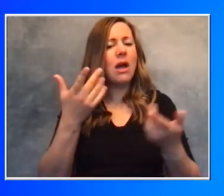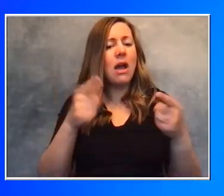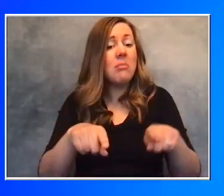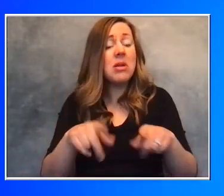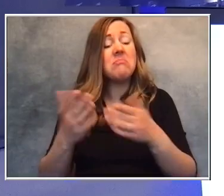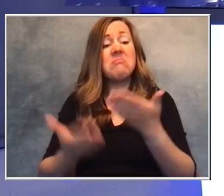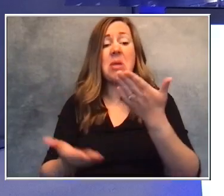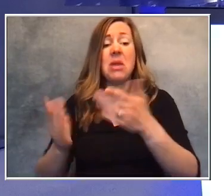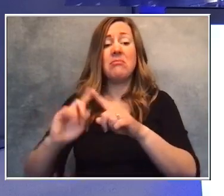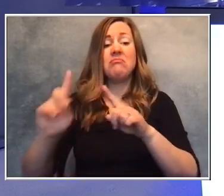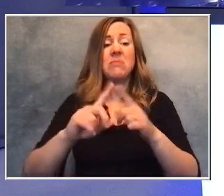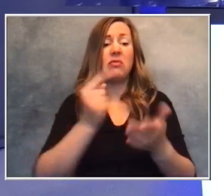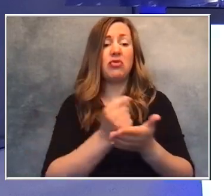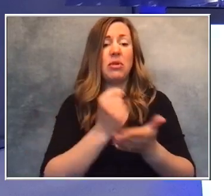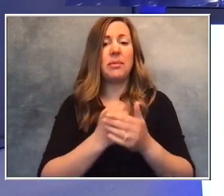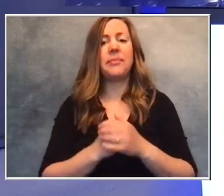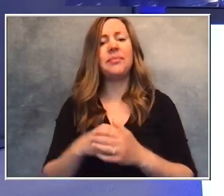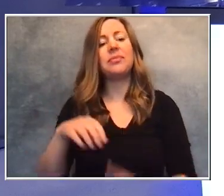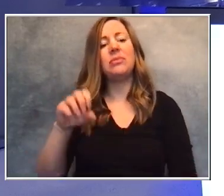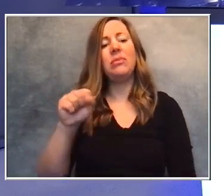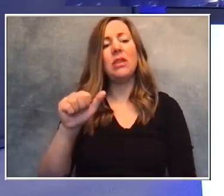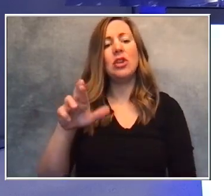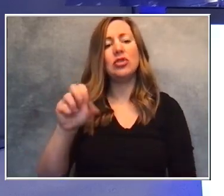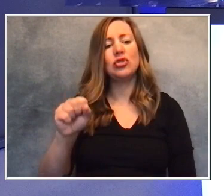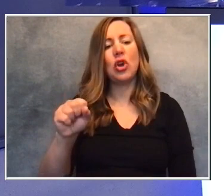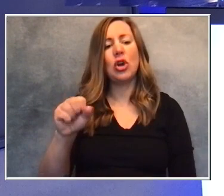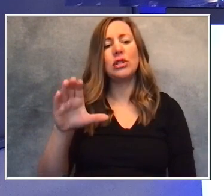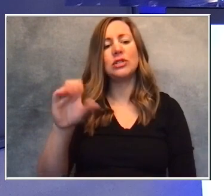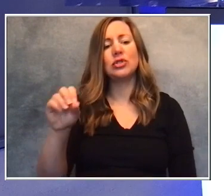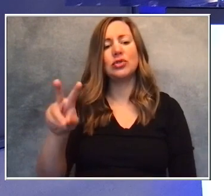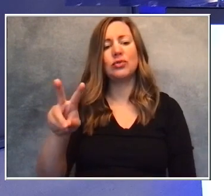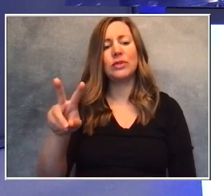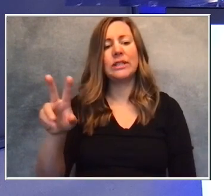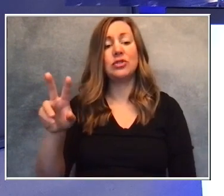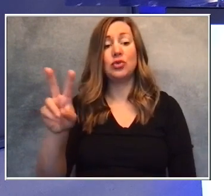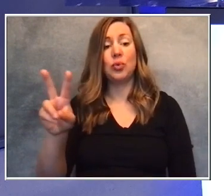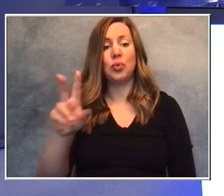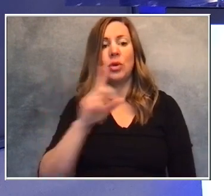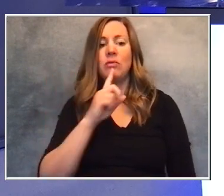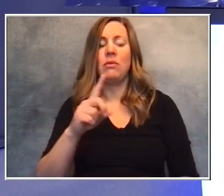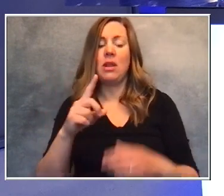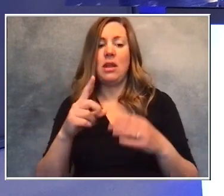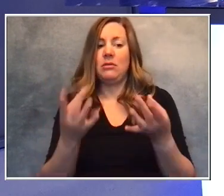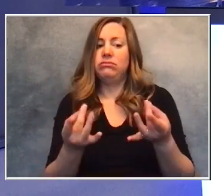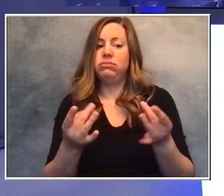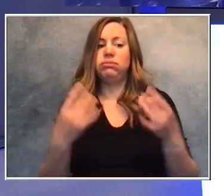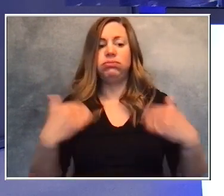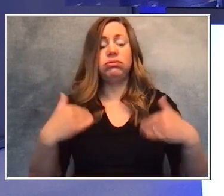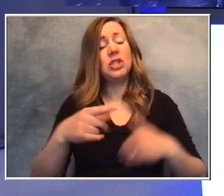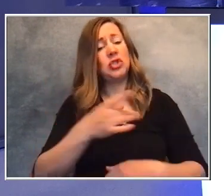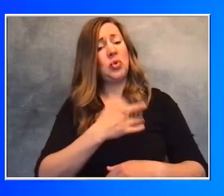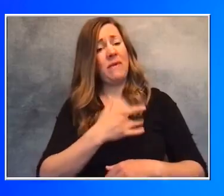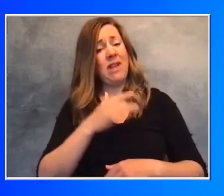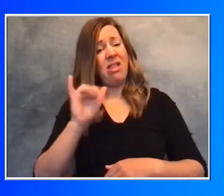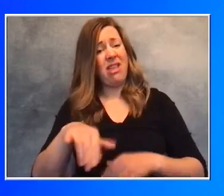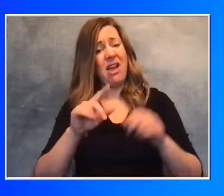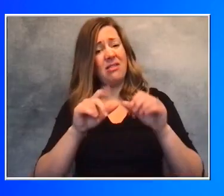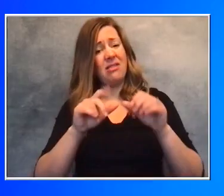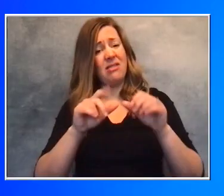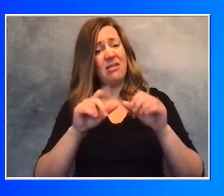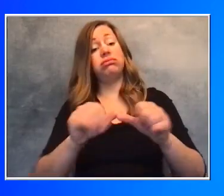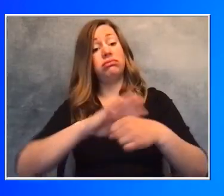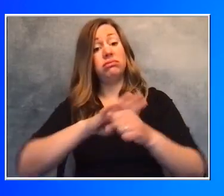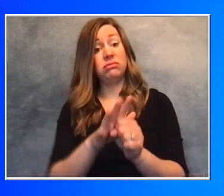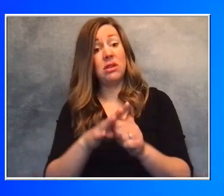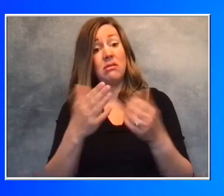So SARS-CoV-2 is a tricky virus, isn't it? Do you consider long COVID a public health crisis? Well, certainly